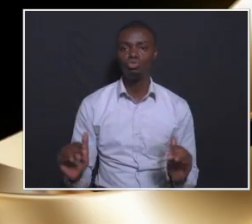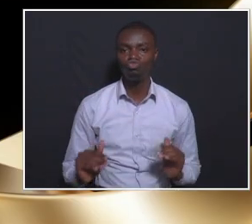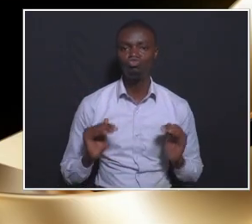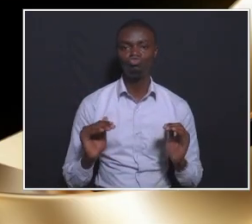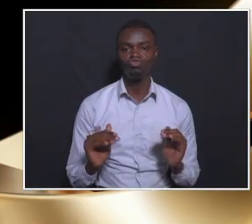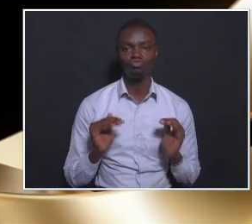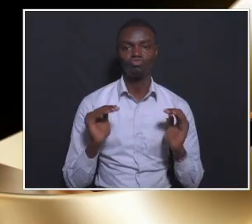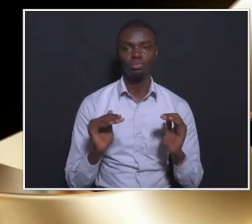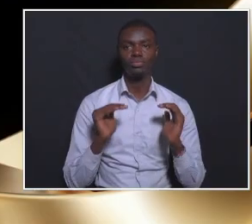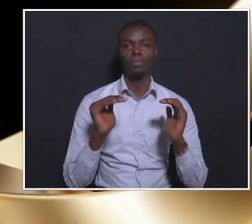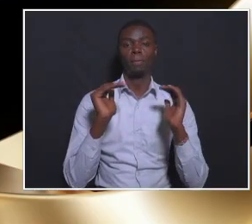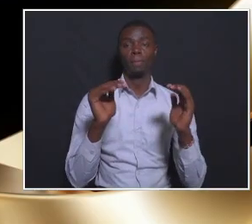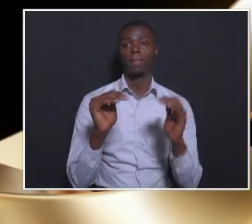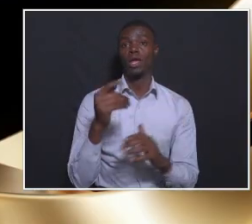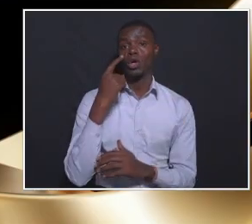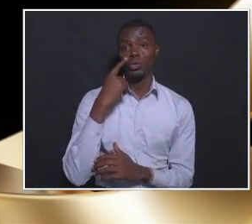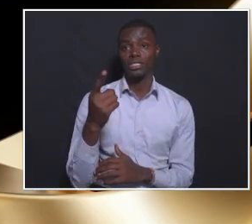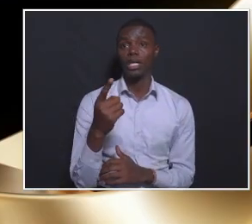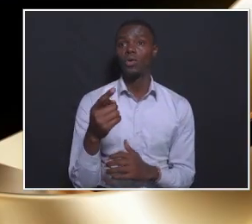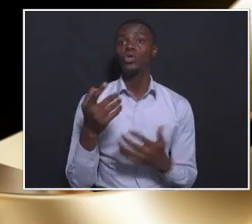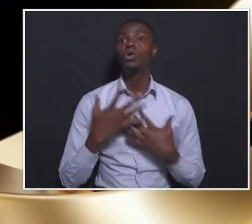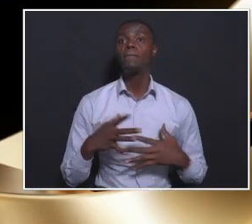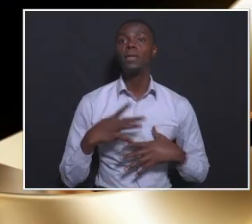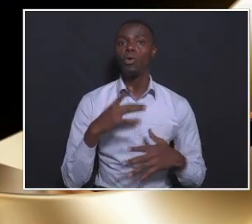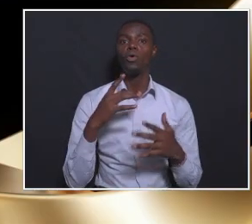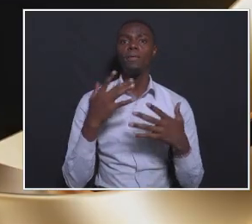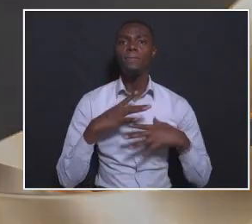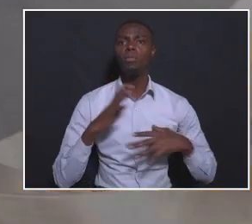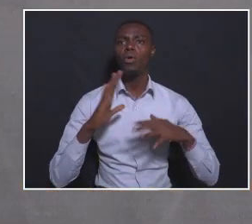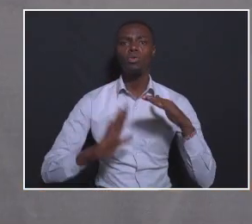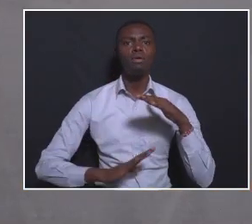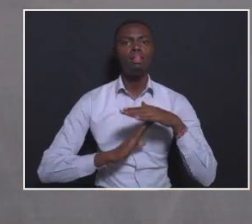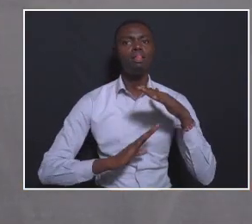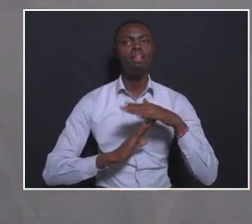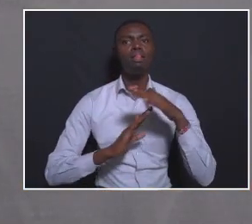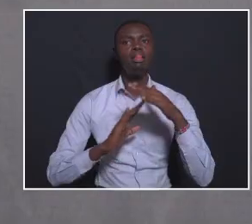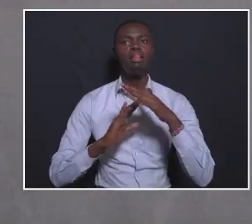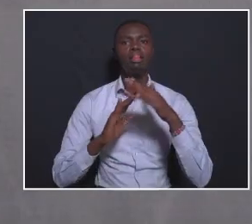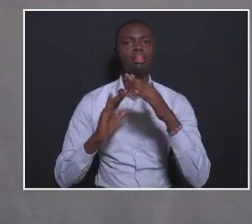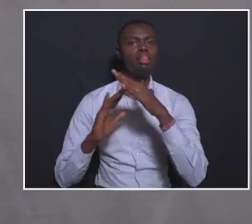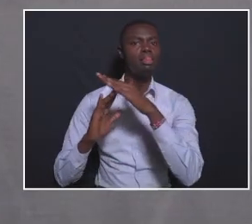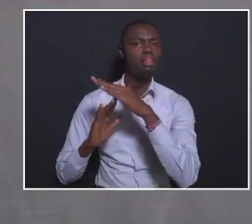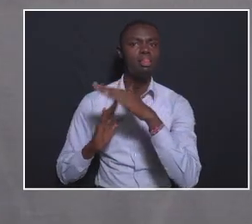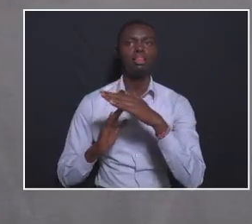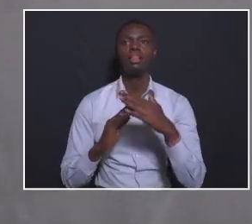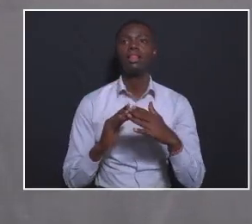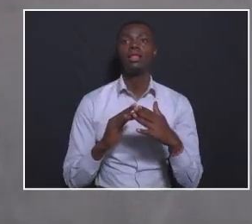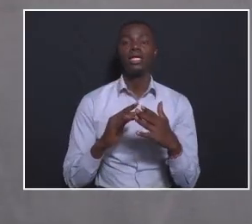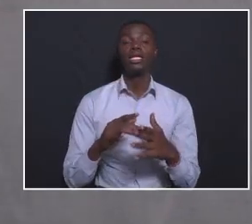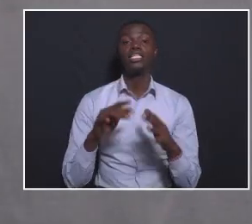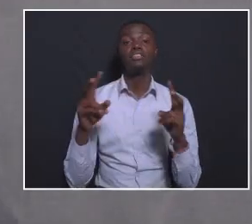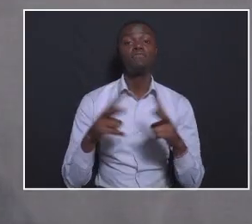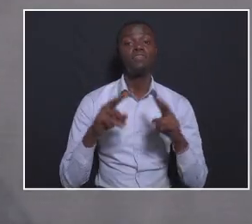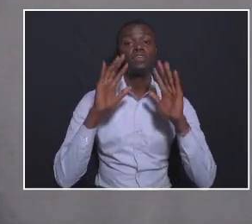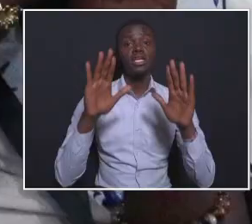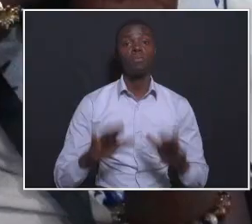this. So you find that everyone in SEG is top-notch. Everyone in SEG is up to date, and it's very important that